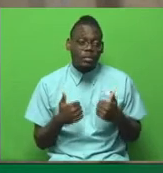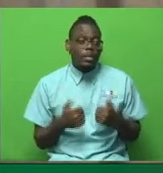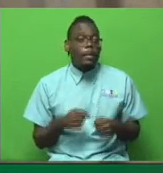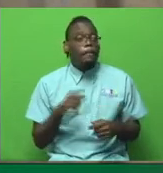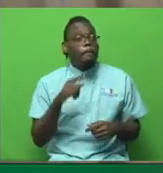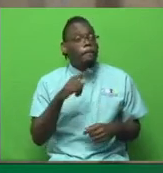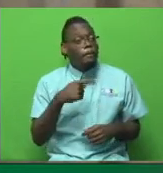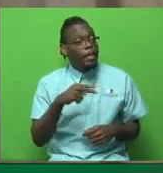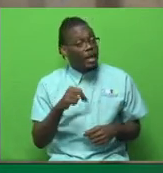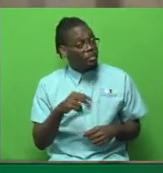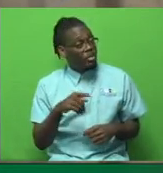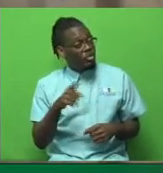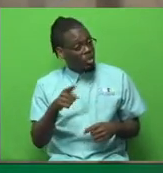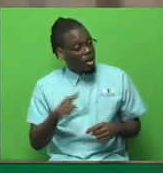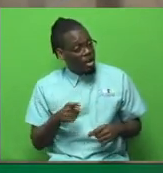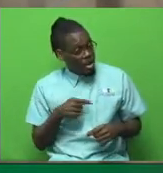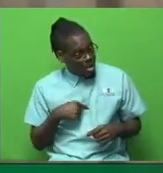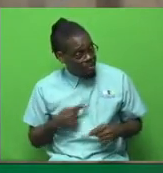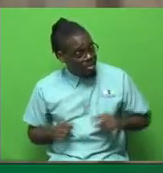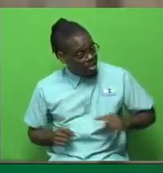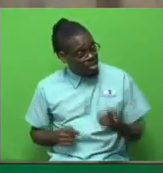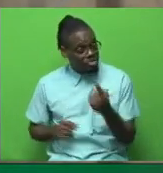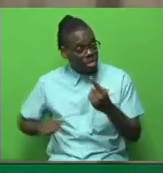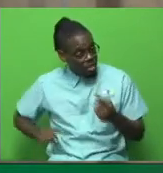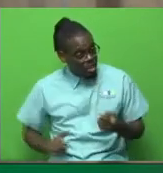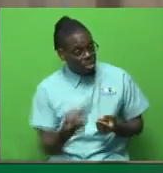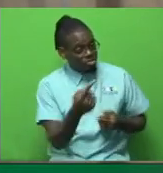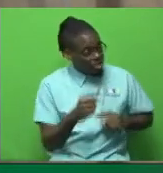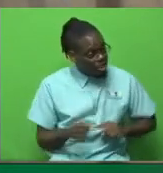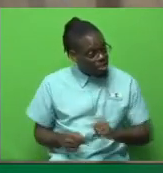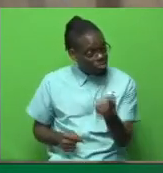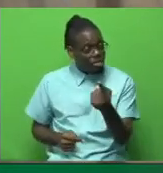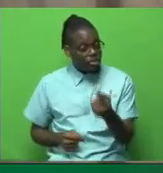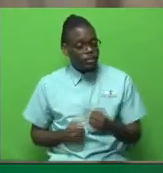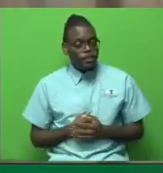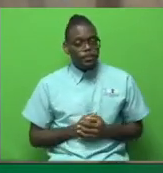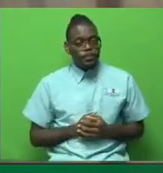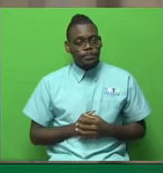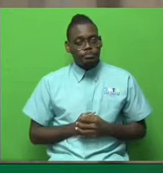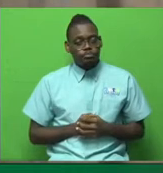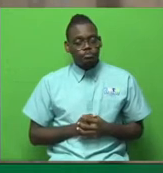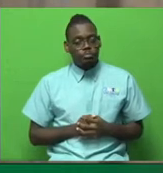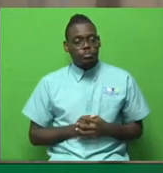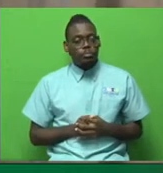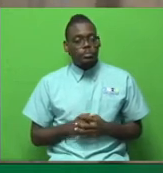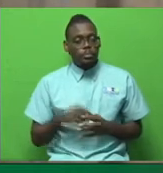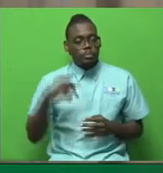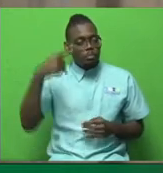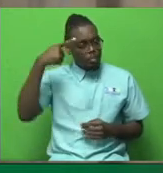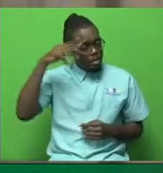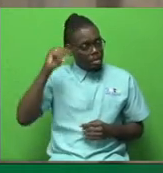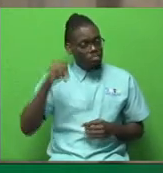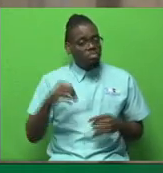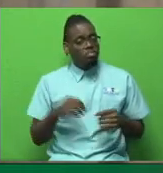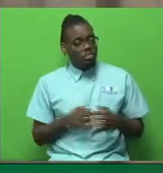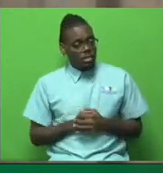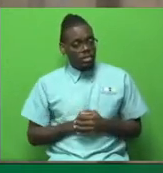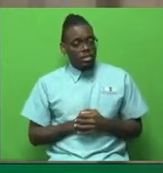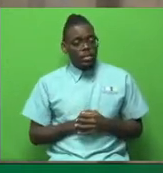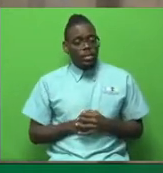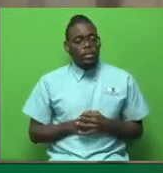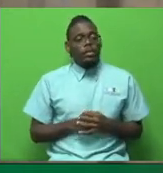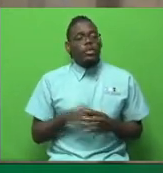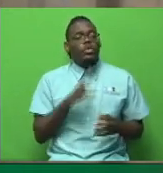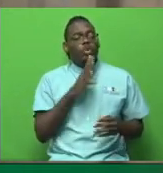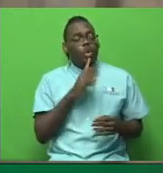a reasonably good access to public service they are being very serious when they talk about the